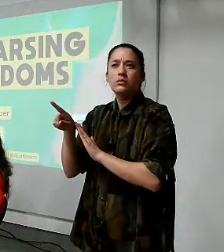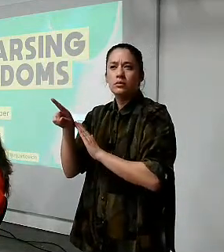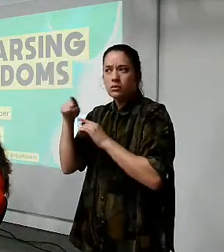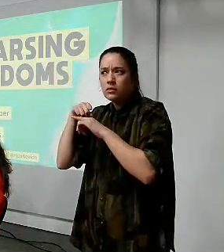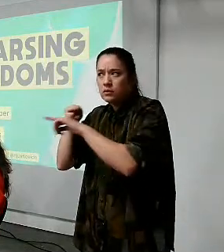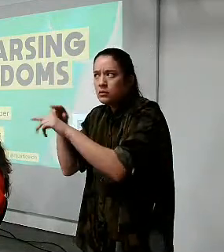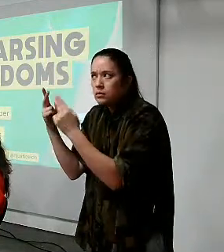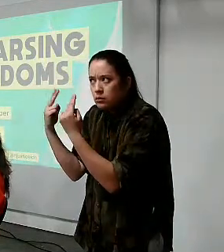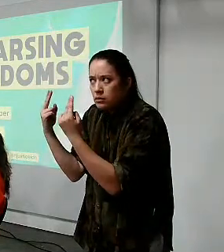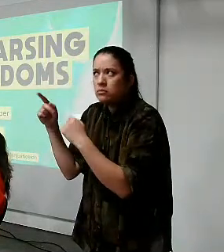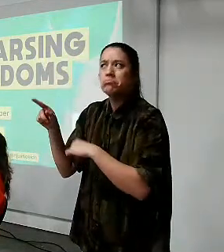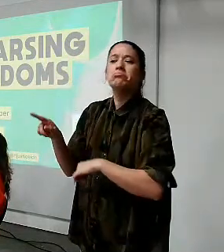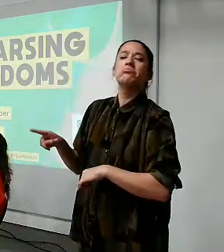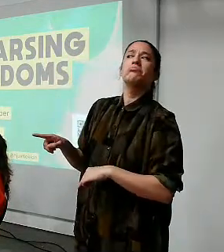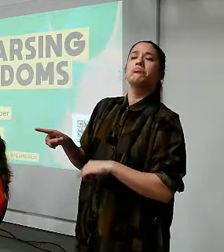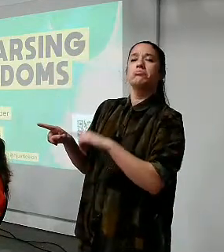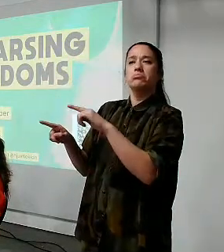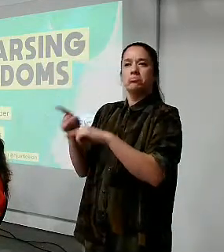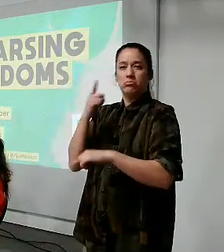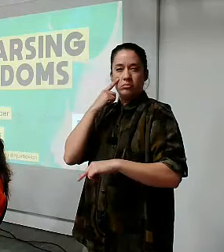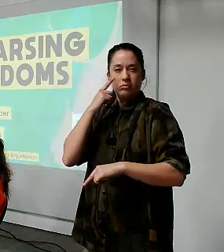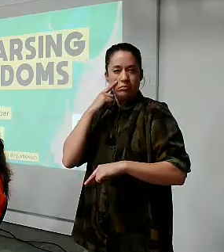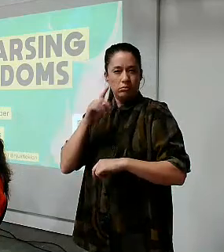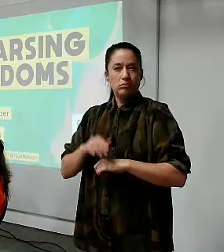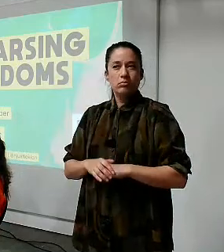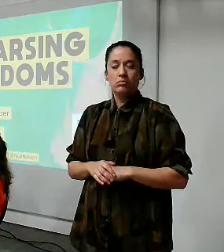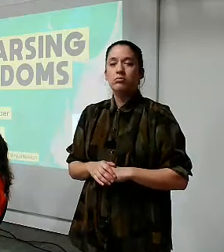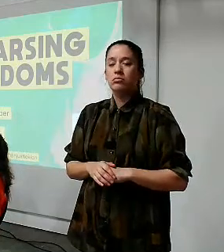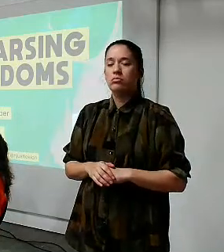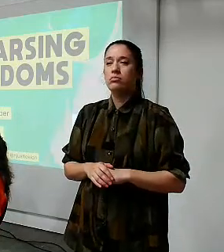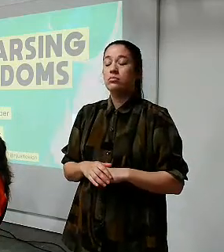NHS, not as patients, but as workers,